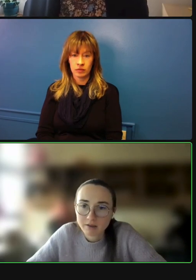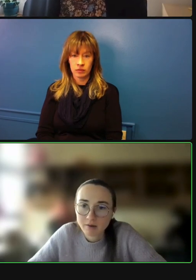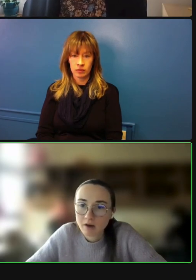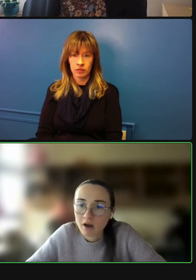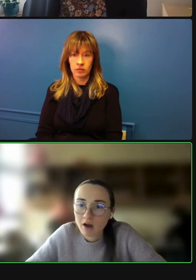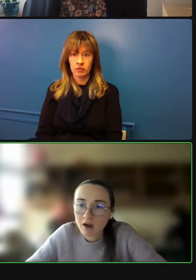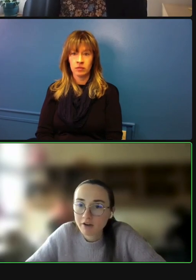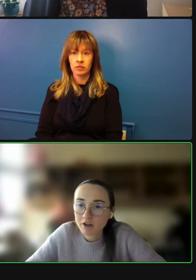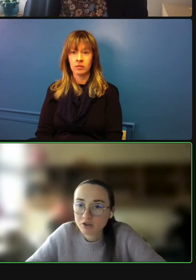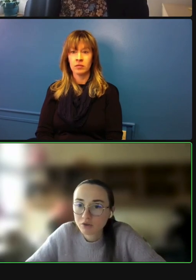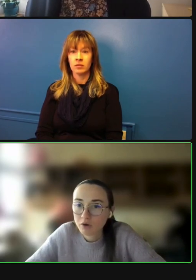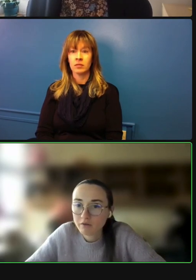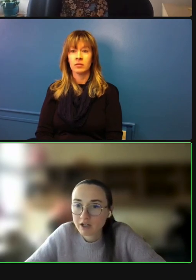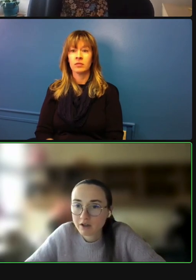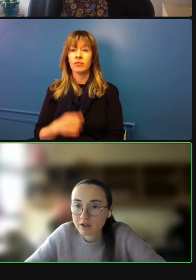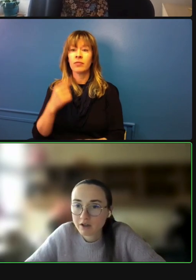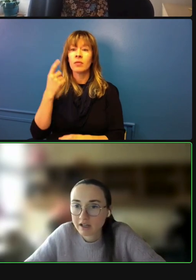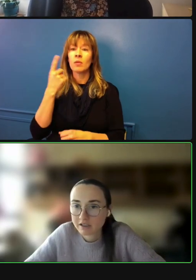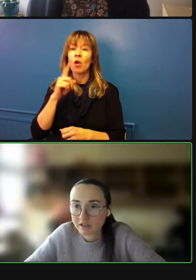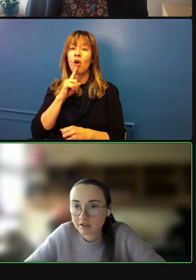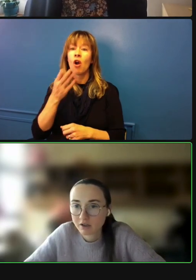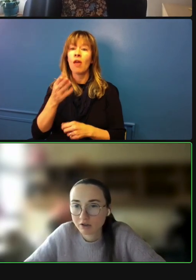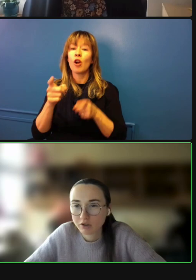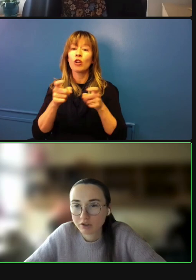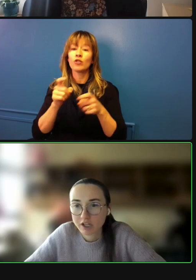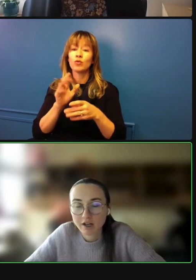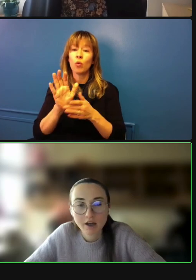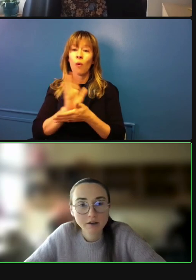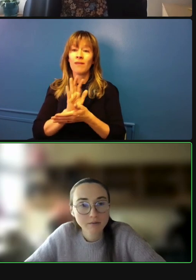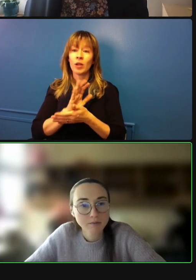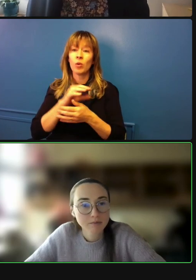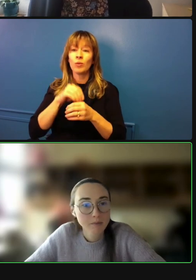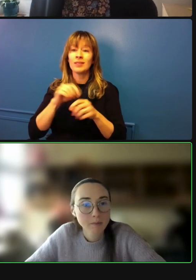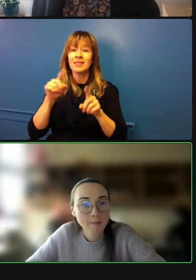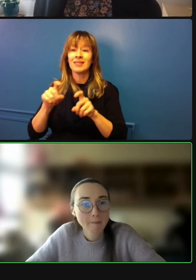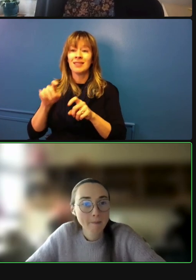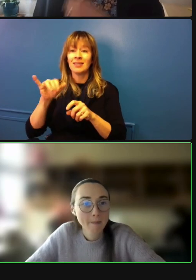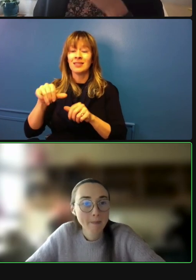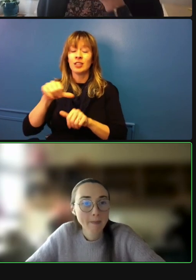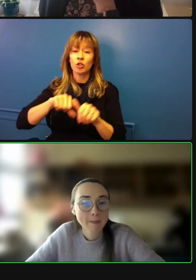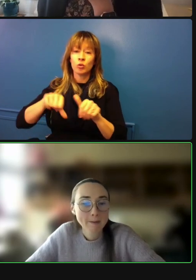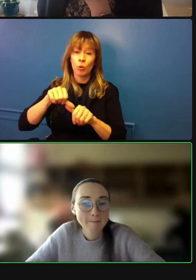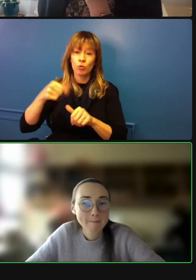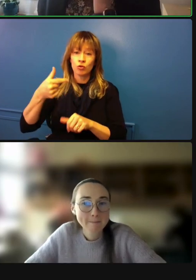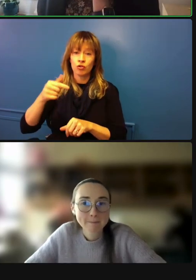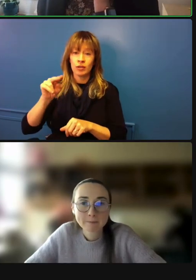Okay, so are there controlled videos in testing the SocialGNN?